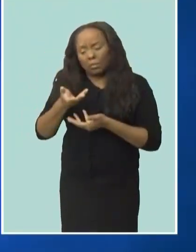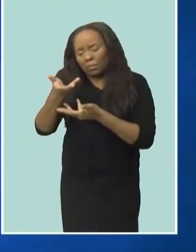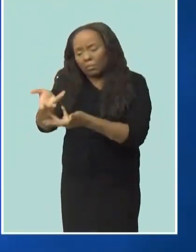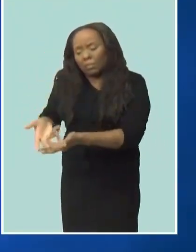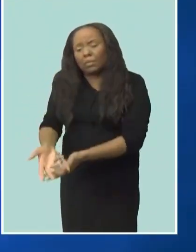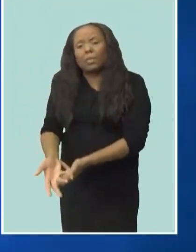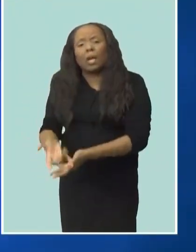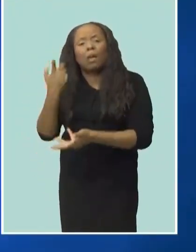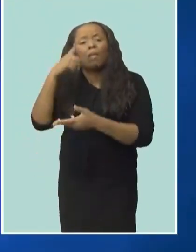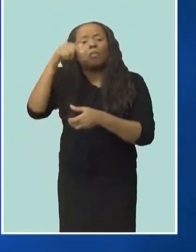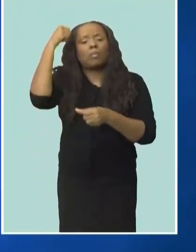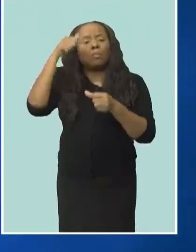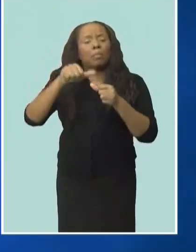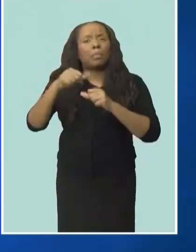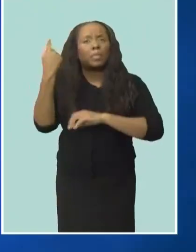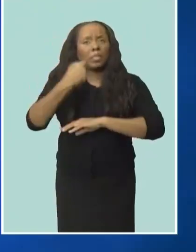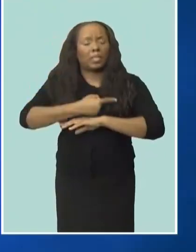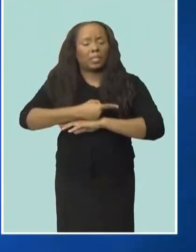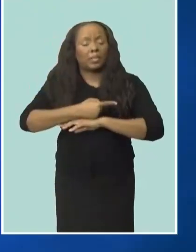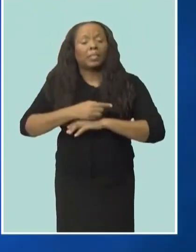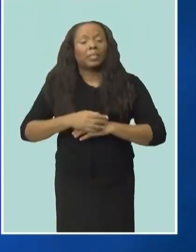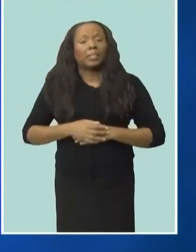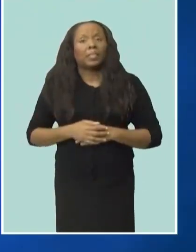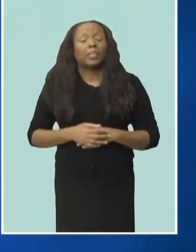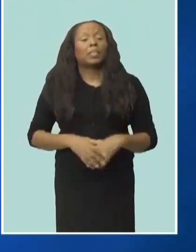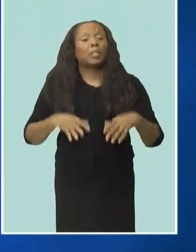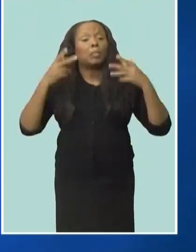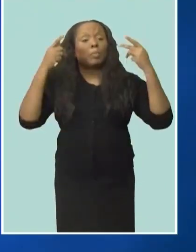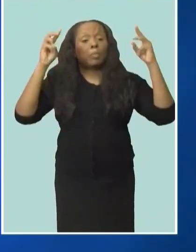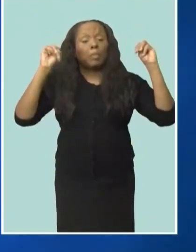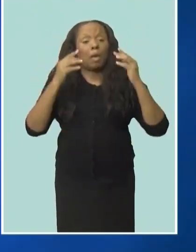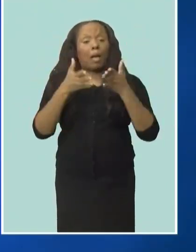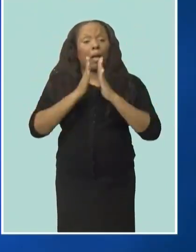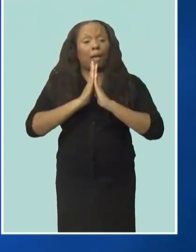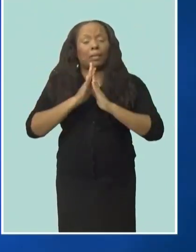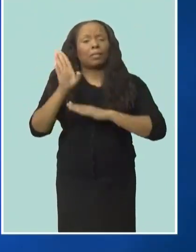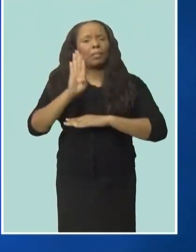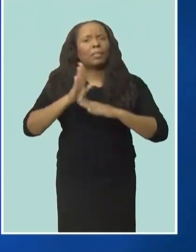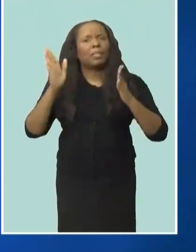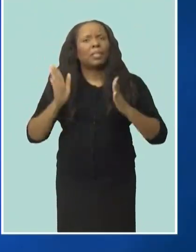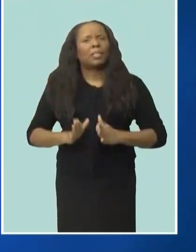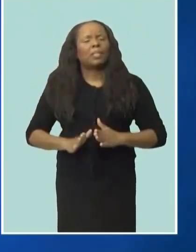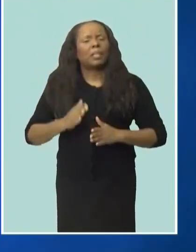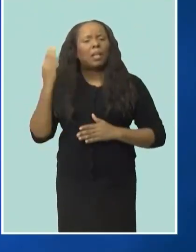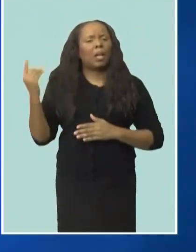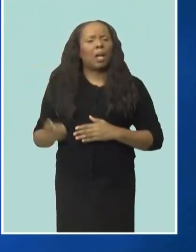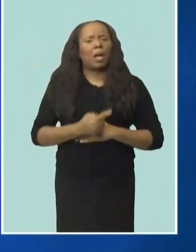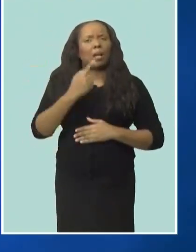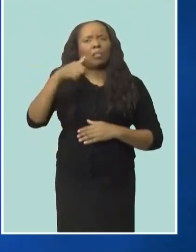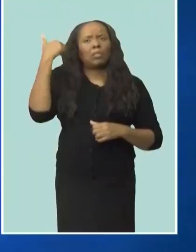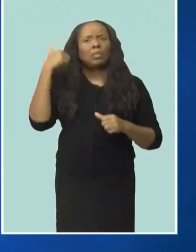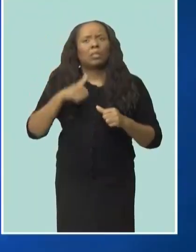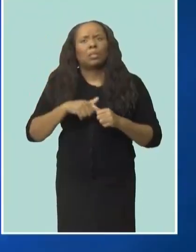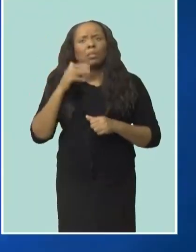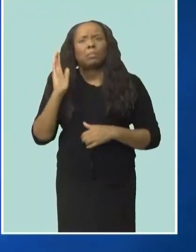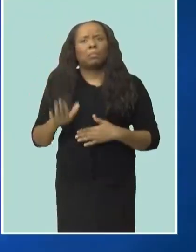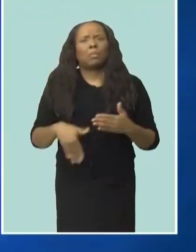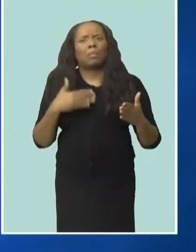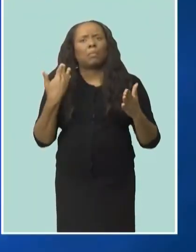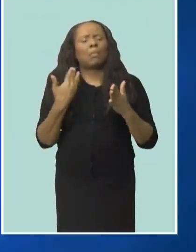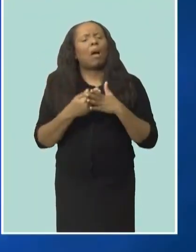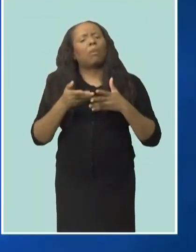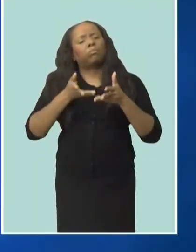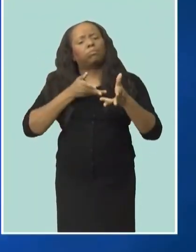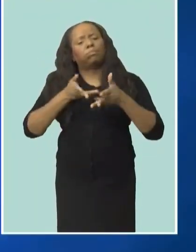day. There, Prime Minister Motley also called on Barbadians not to take for granted the tribulations and